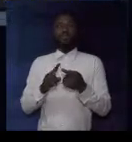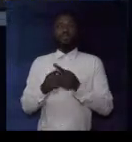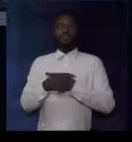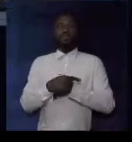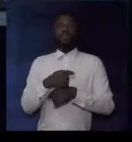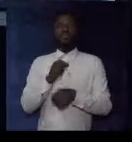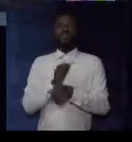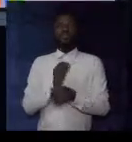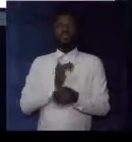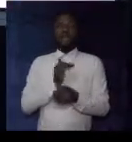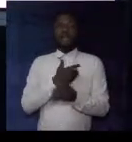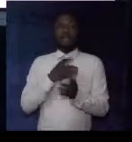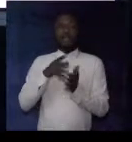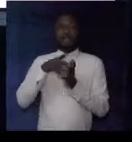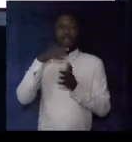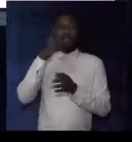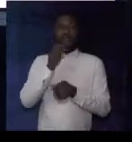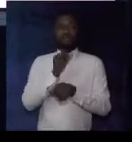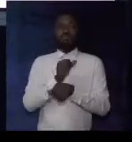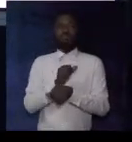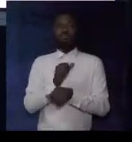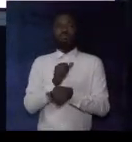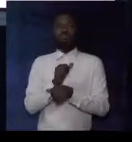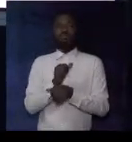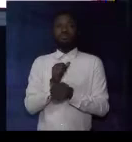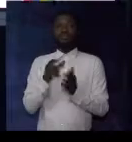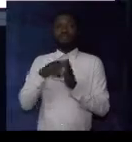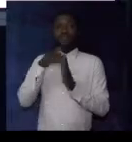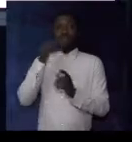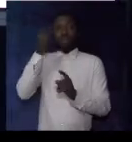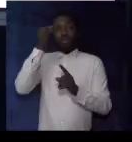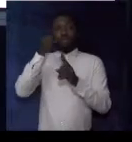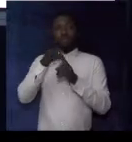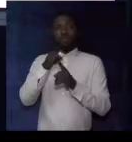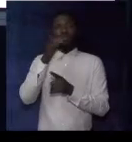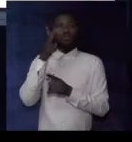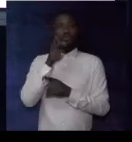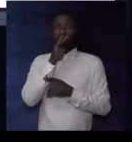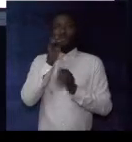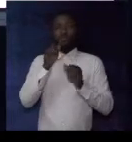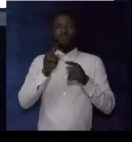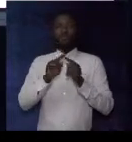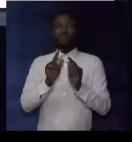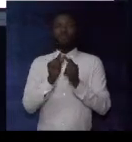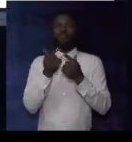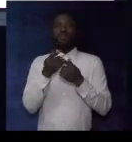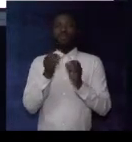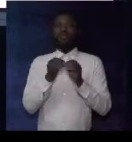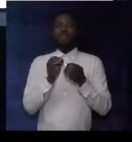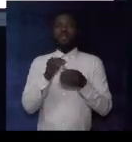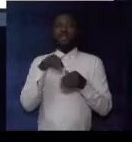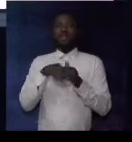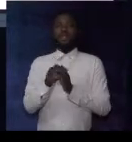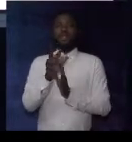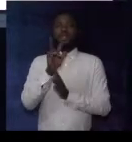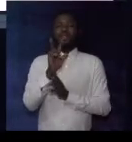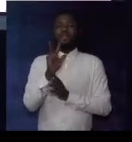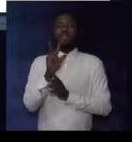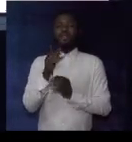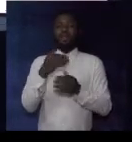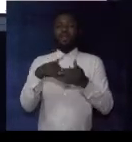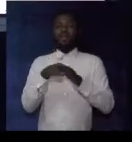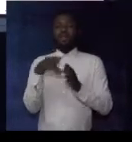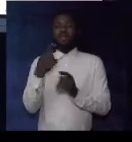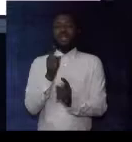Now, moving on to today's work, our learning objectives. By the end of this lesson, you should be able to group numbers in